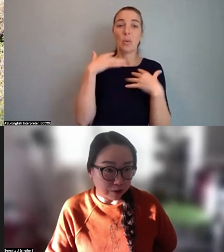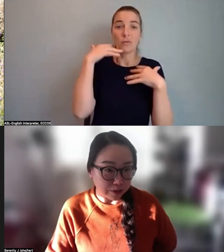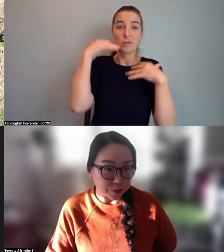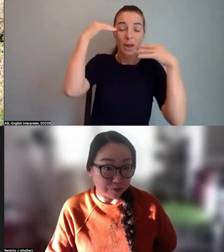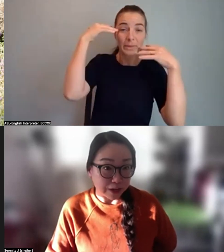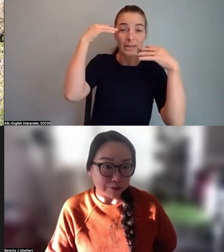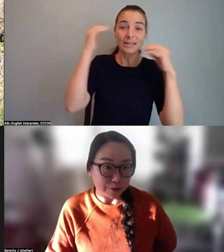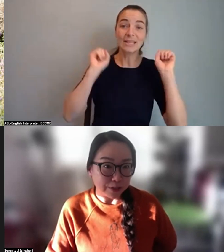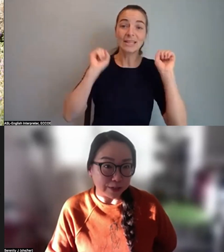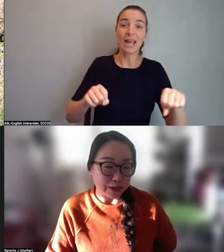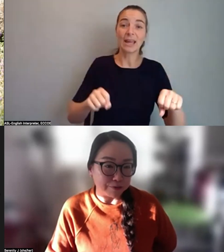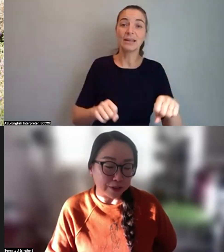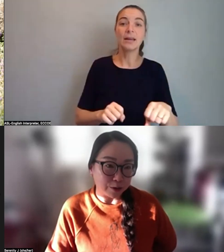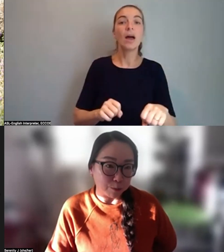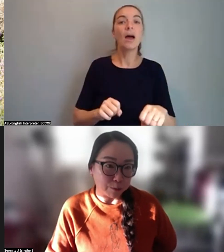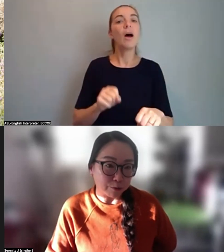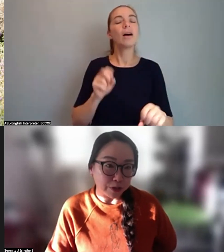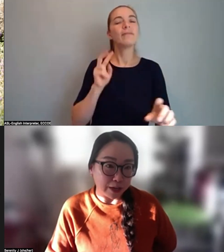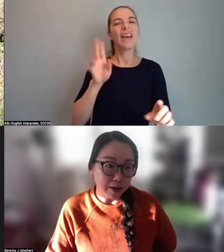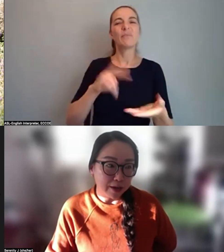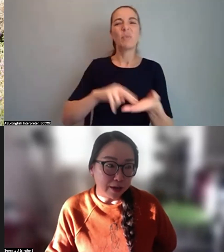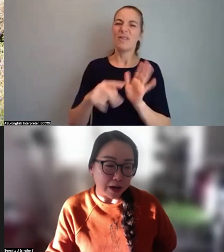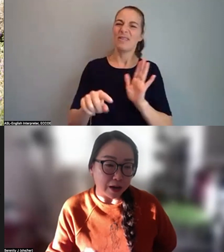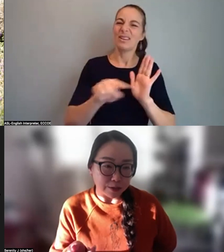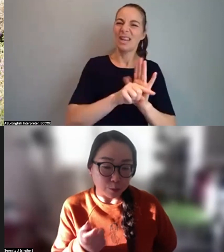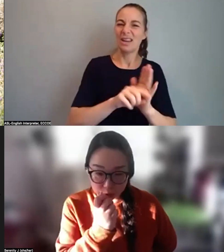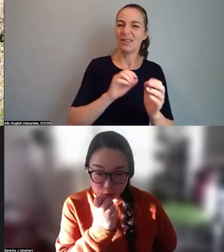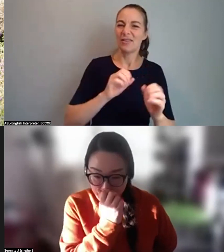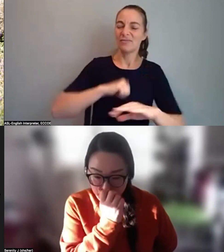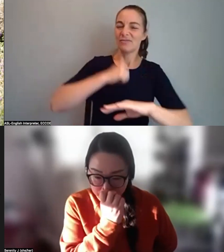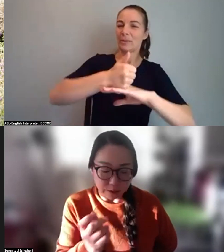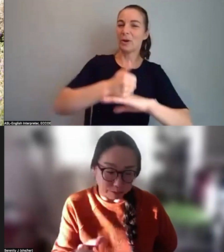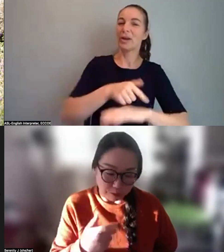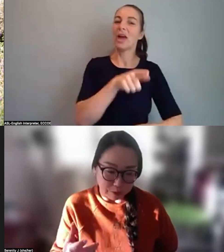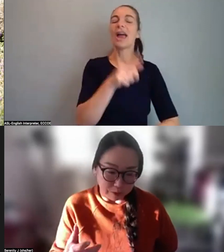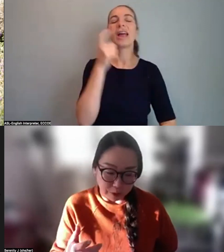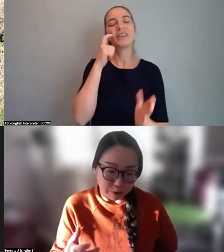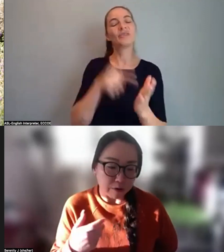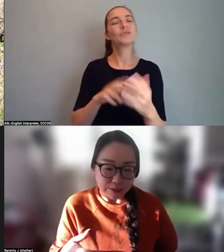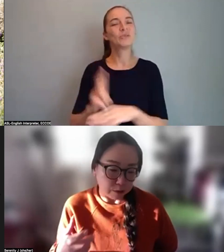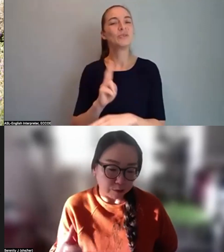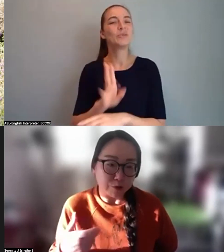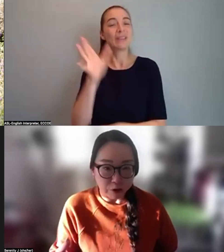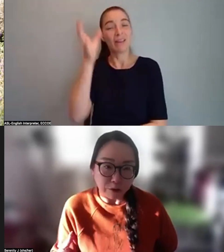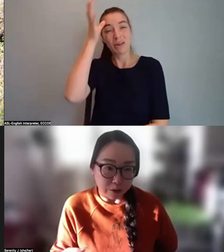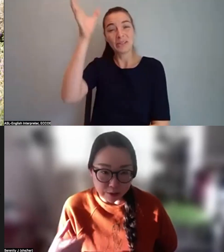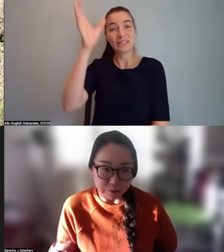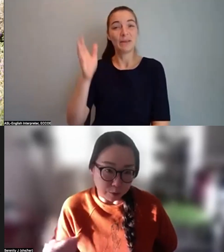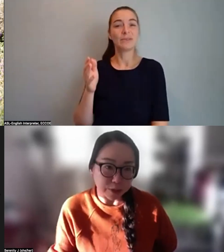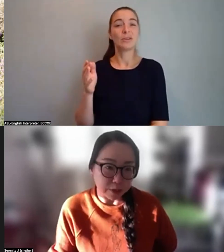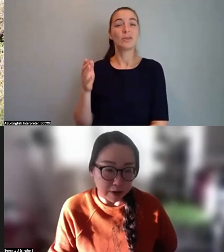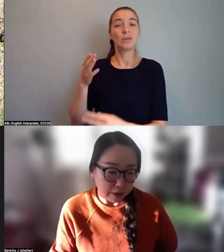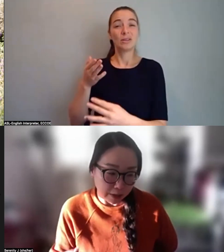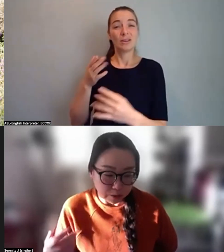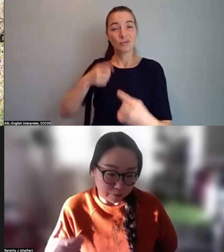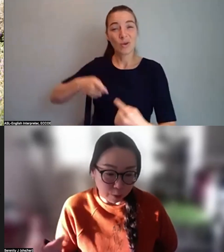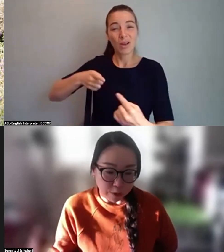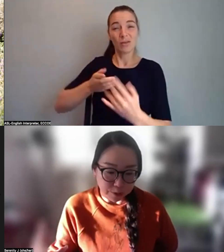of struggle and survival. And I feel like your work really switches because, you know, theorizing through struggle is, of